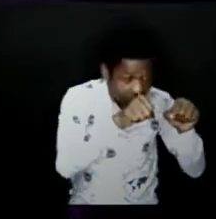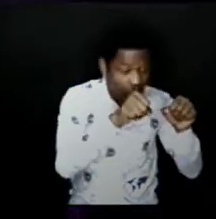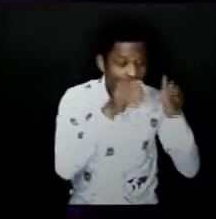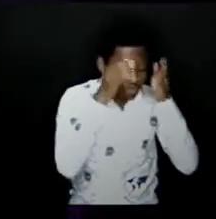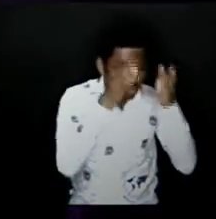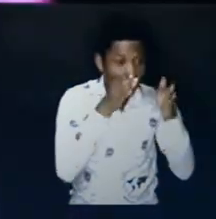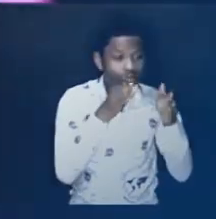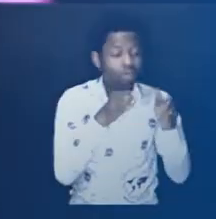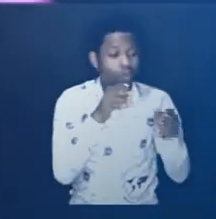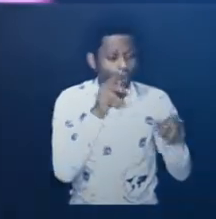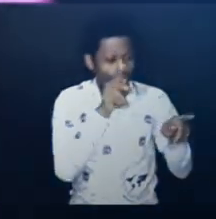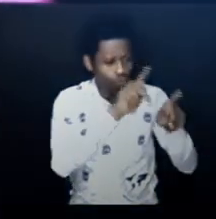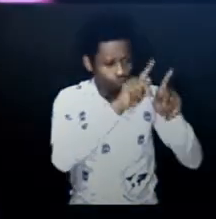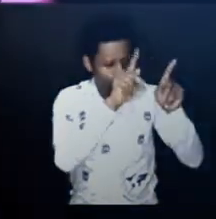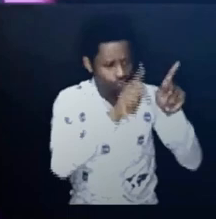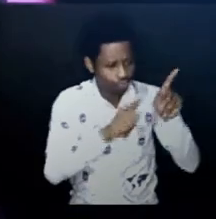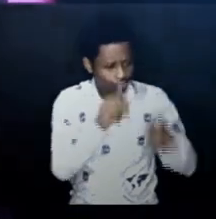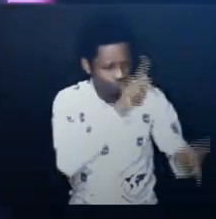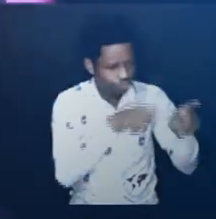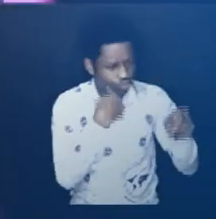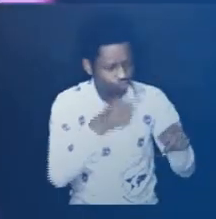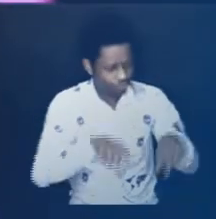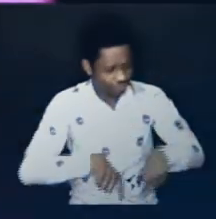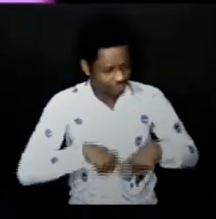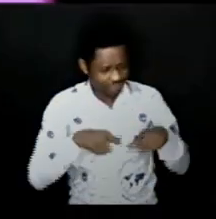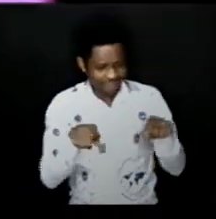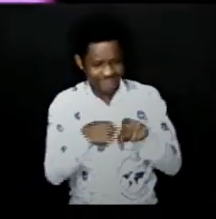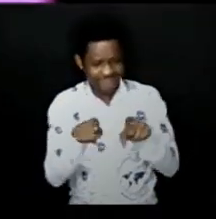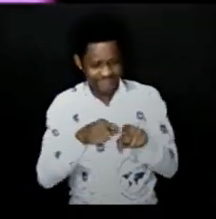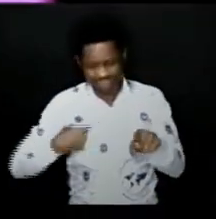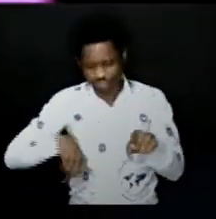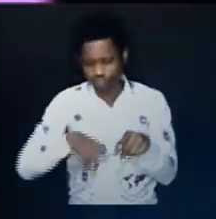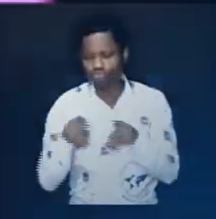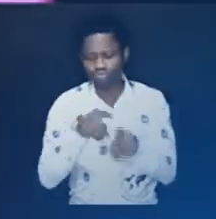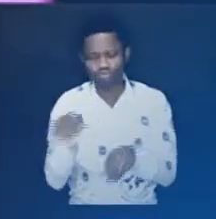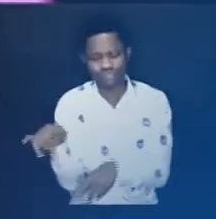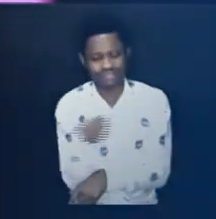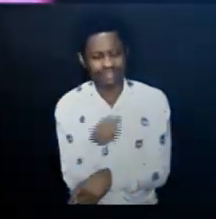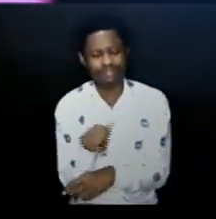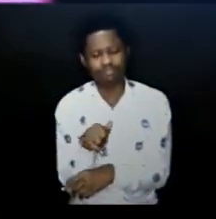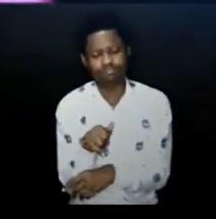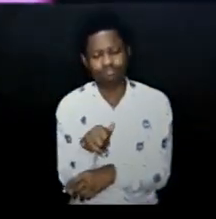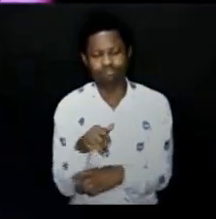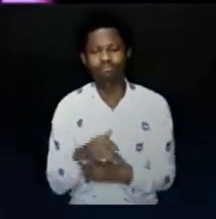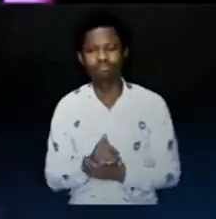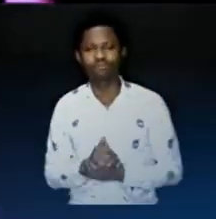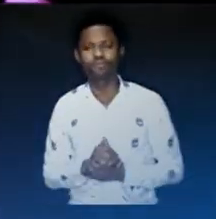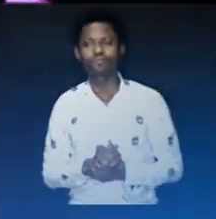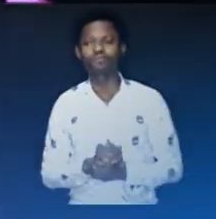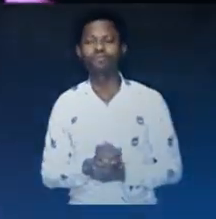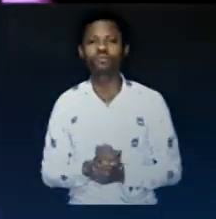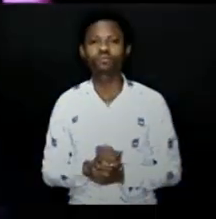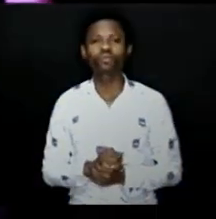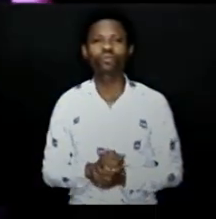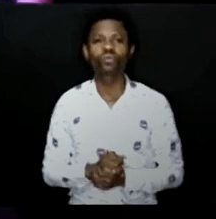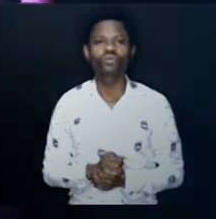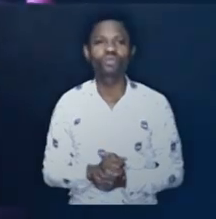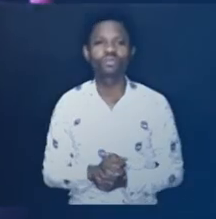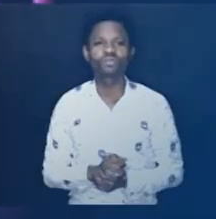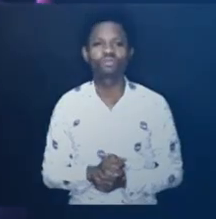we do. Na enuanom munsuame na munhwe won a wonam saa se de me wo yen so.